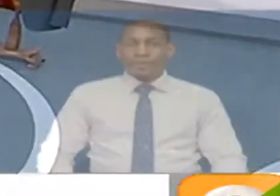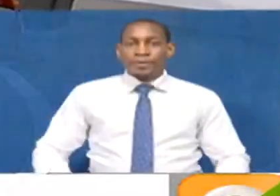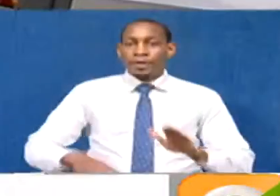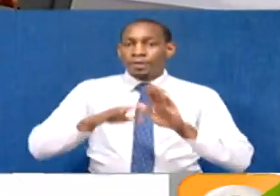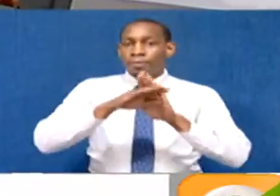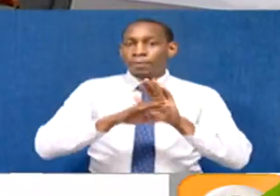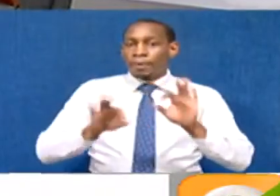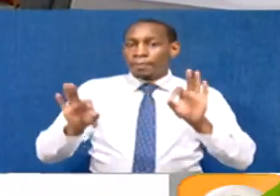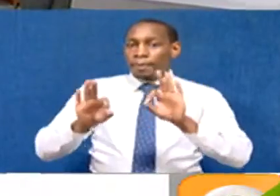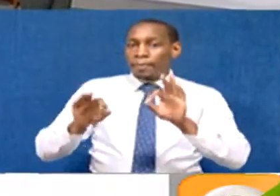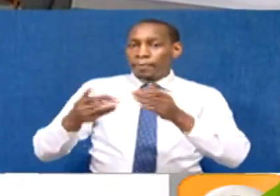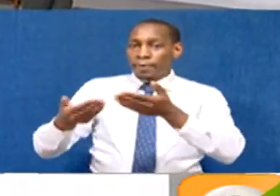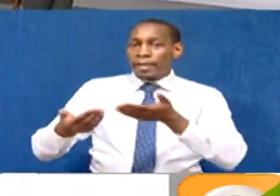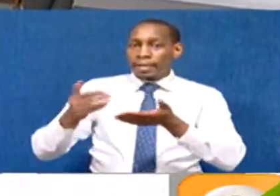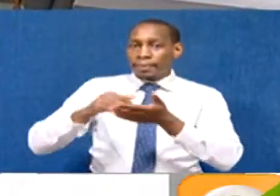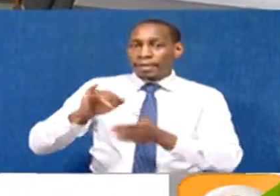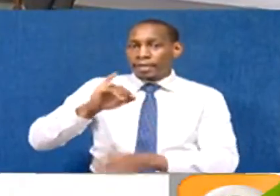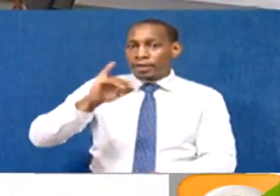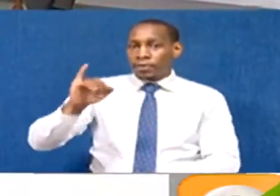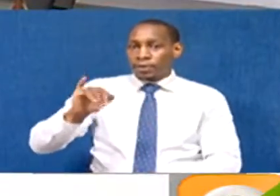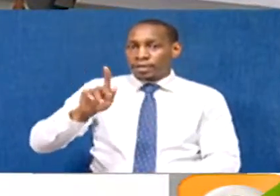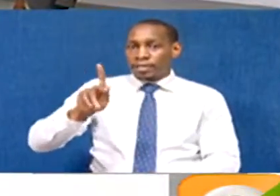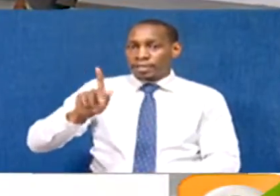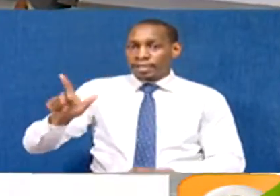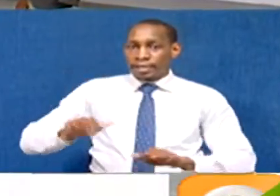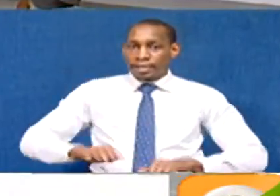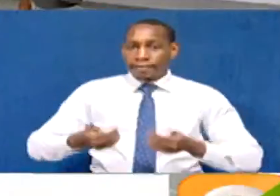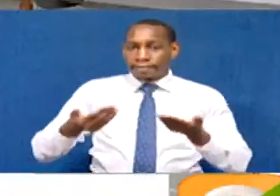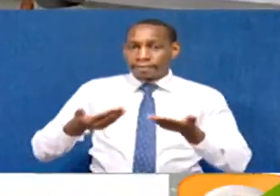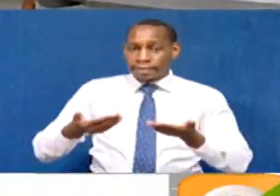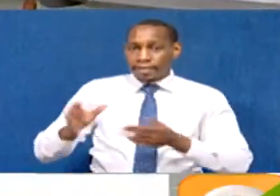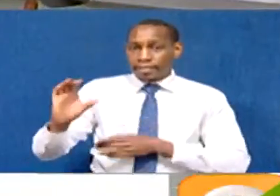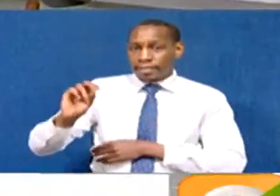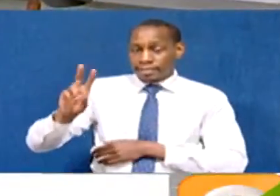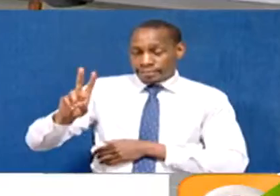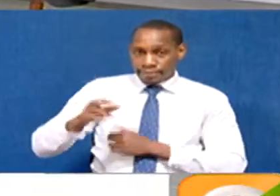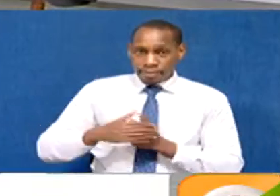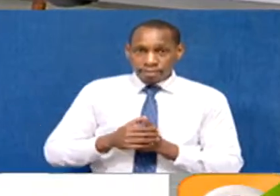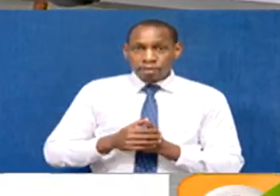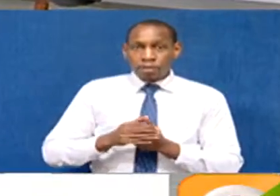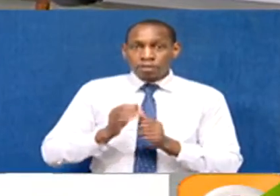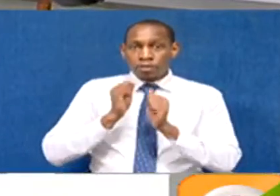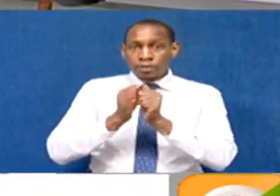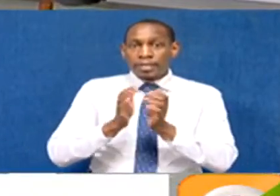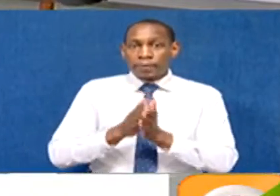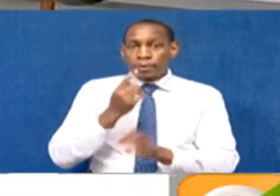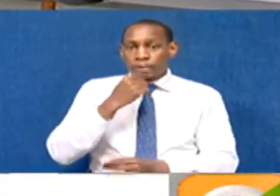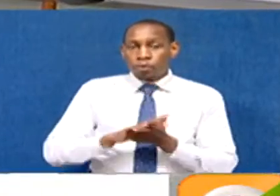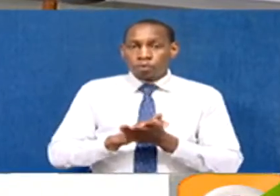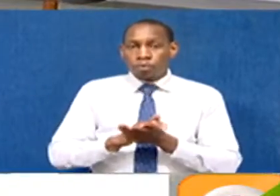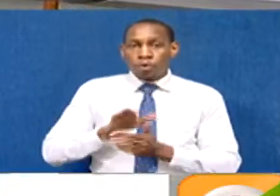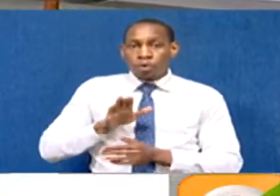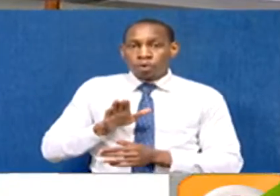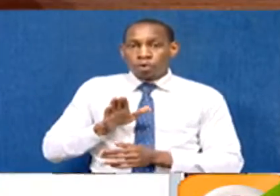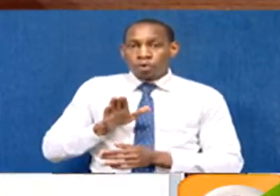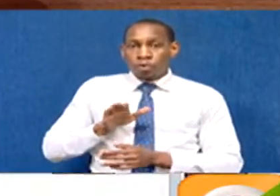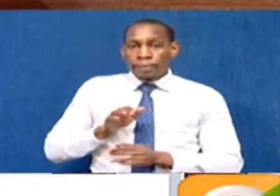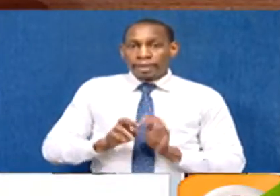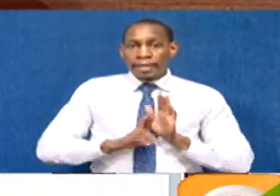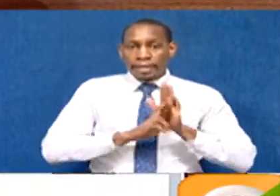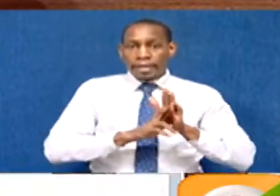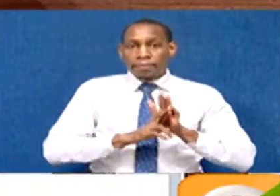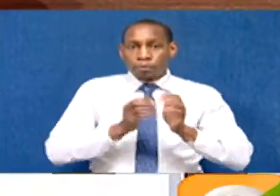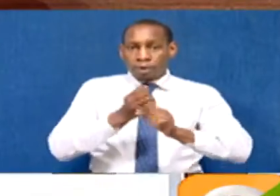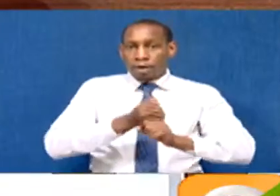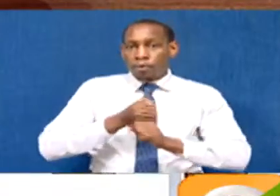What a show we're having. Welcome back to Jeff Kanangi Live. We are live here at Citizen Television with Homa Bay woman rep Gladys Wanga on